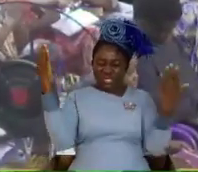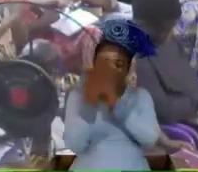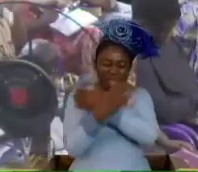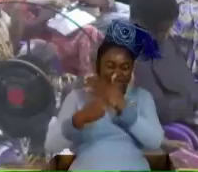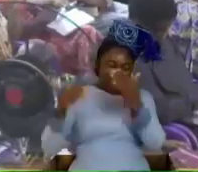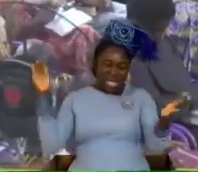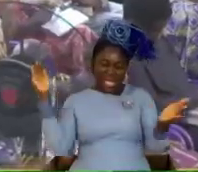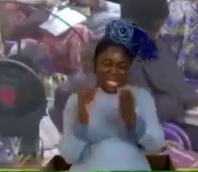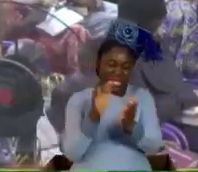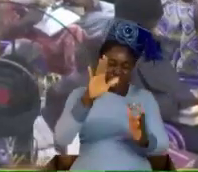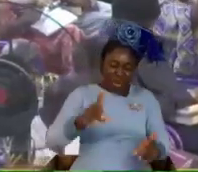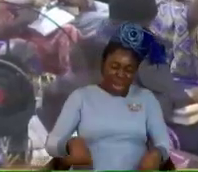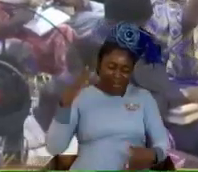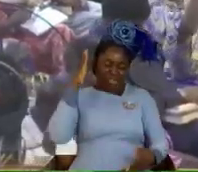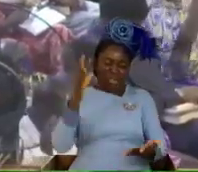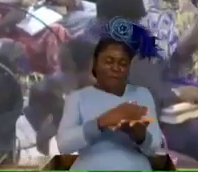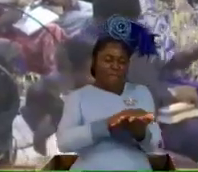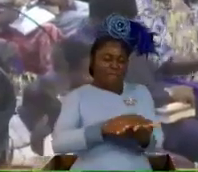fail.